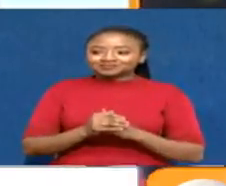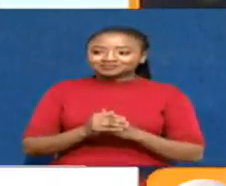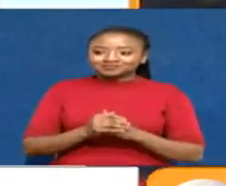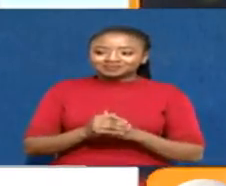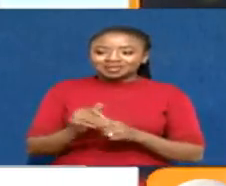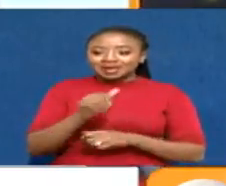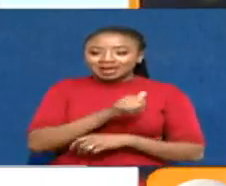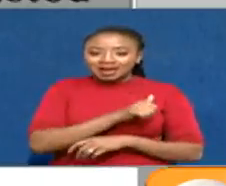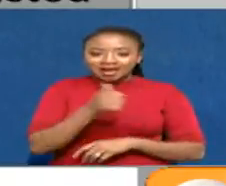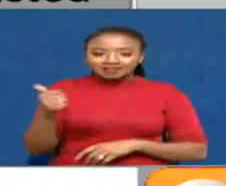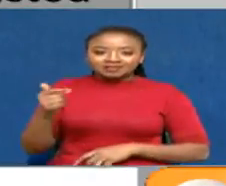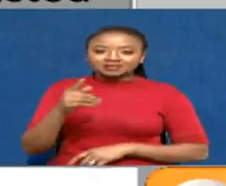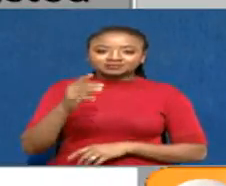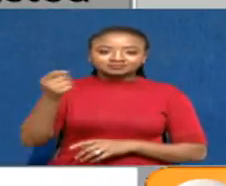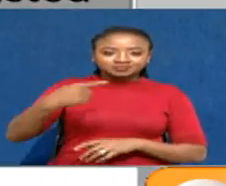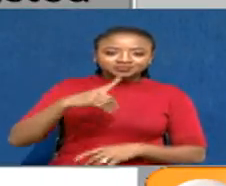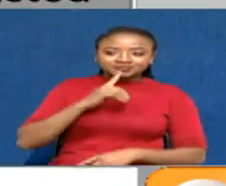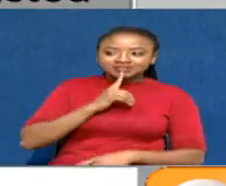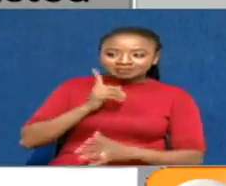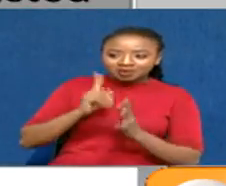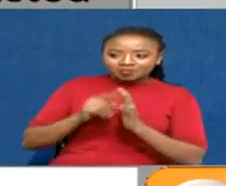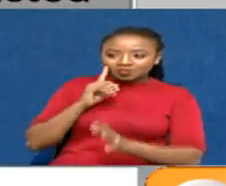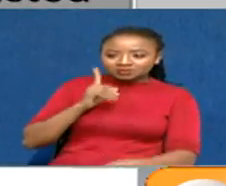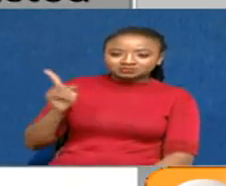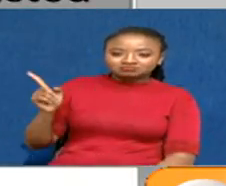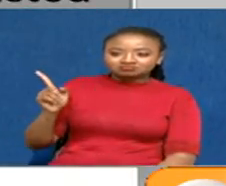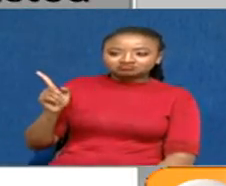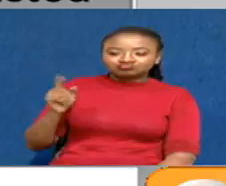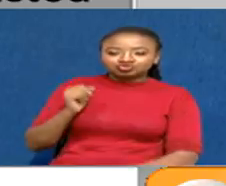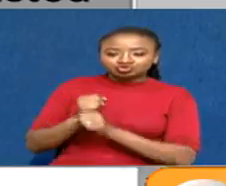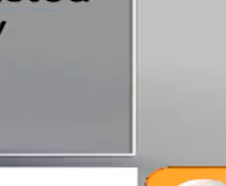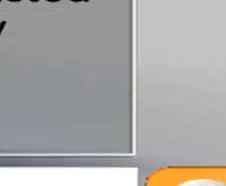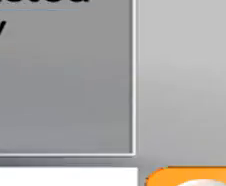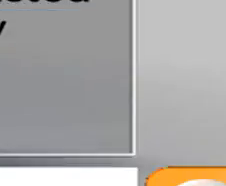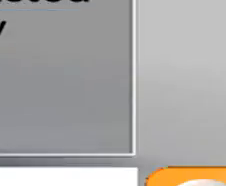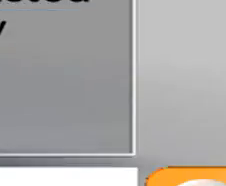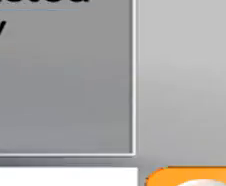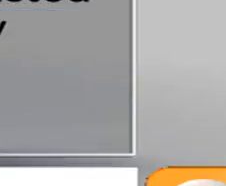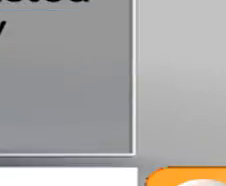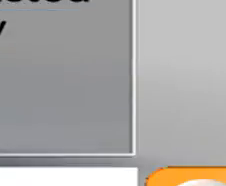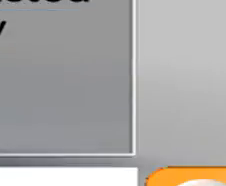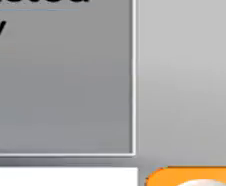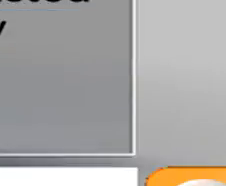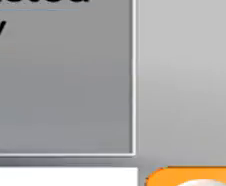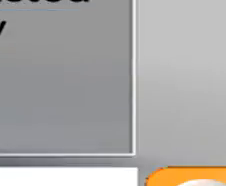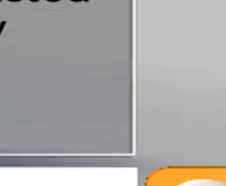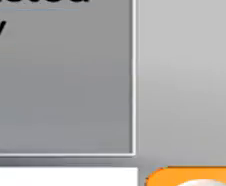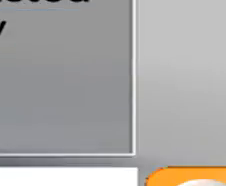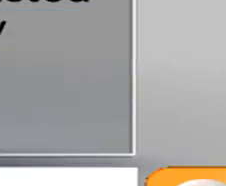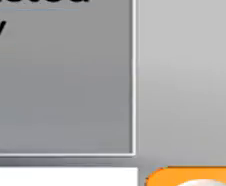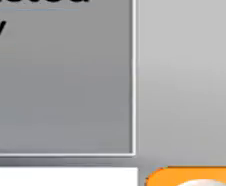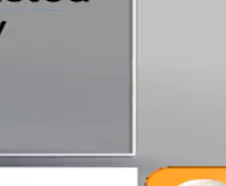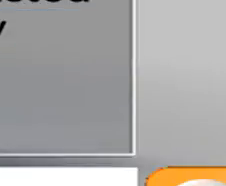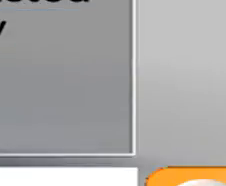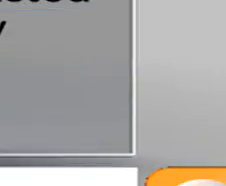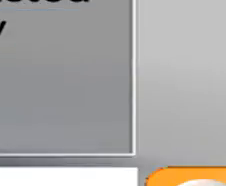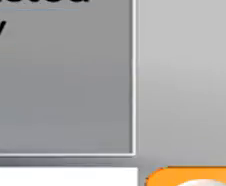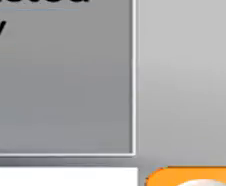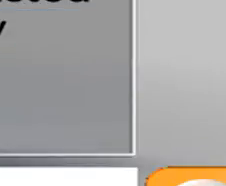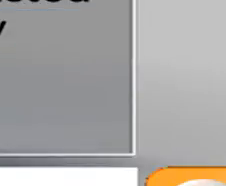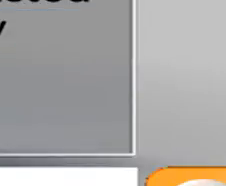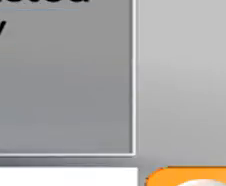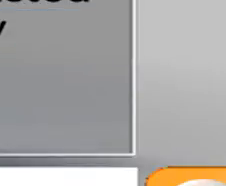Call yourself Honorable Mundia. Says, good job, Gideon Gateri. You're doing a great work, but it's time that CRB should have a limit that for a person to be